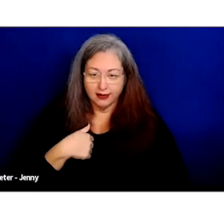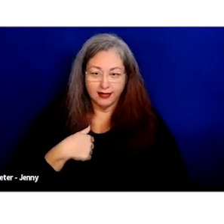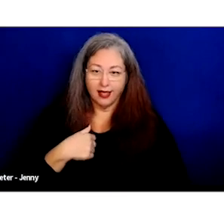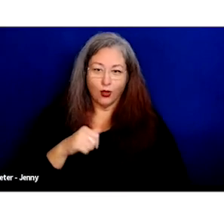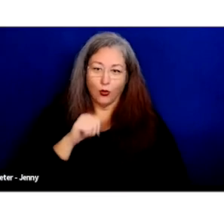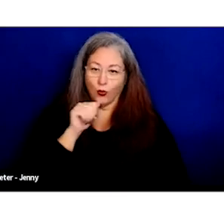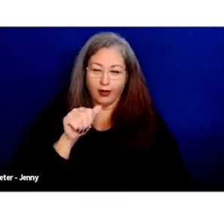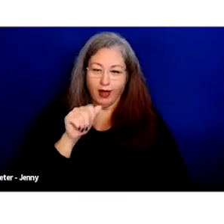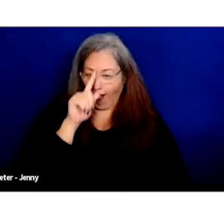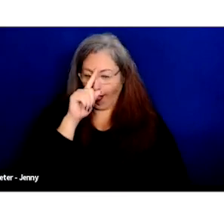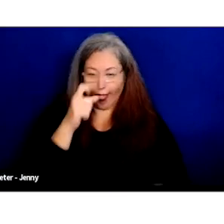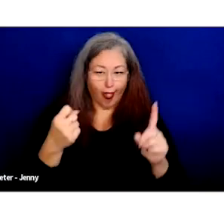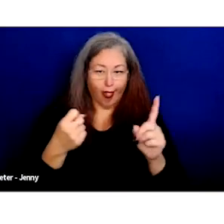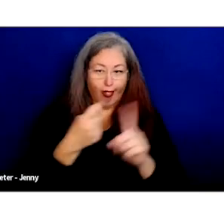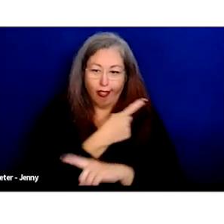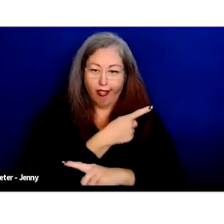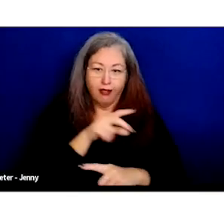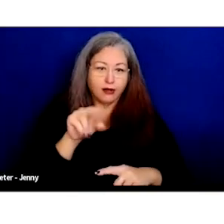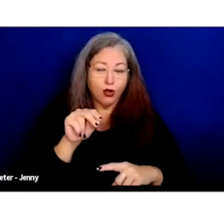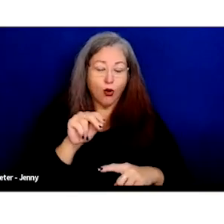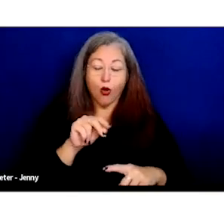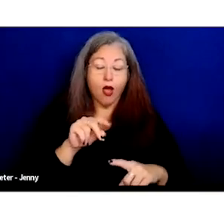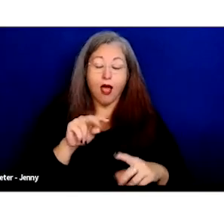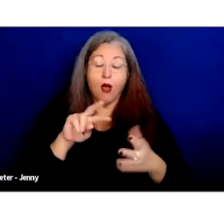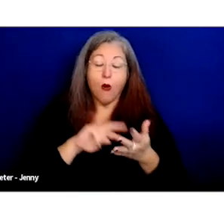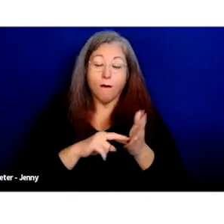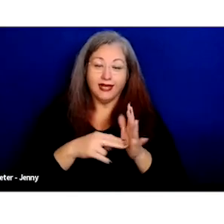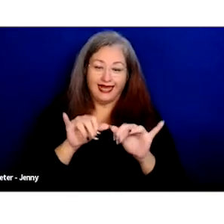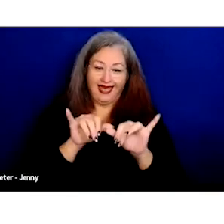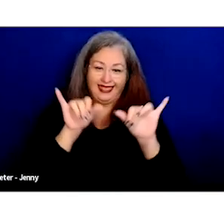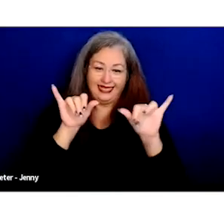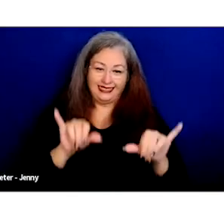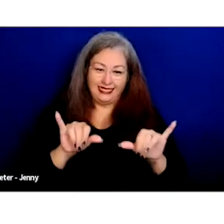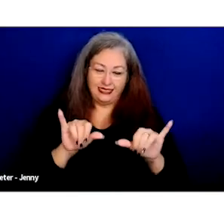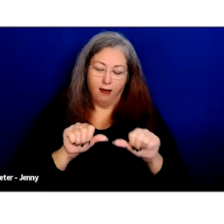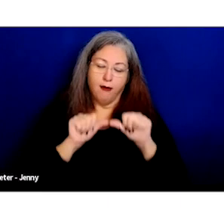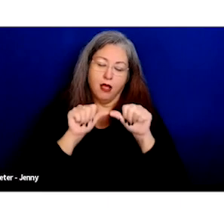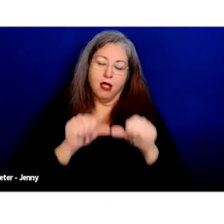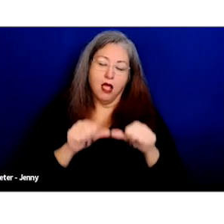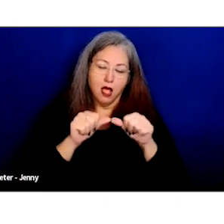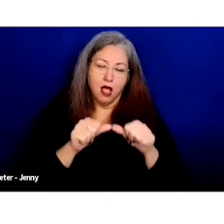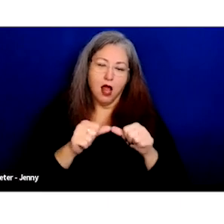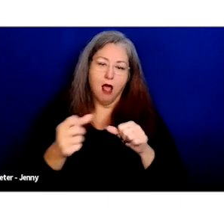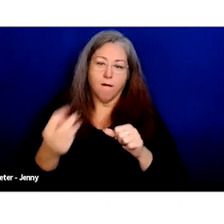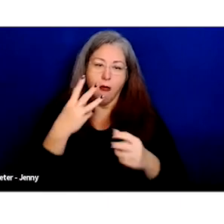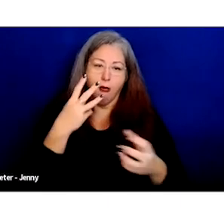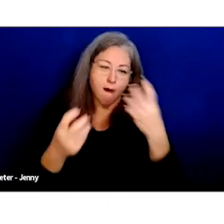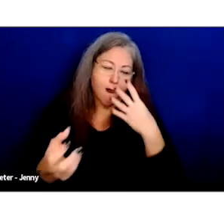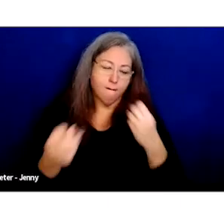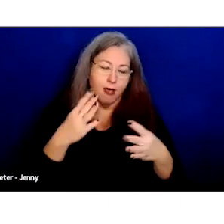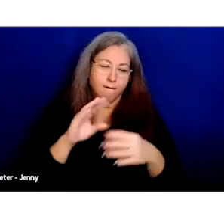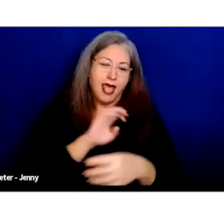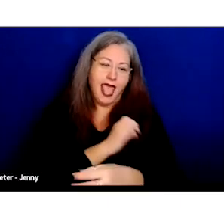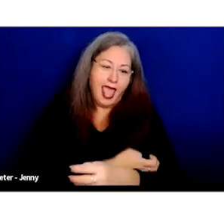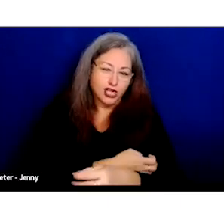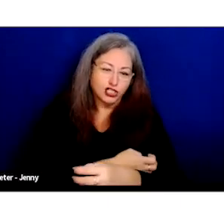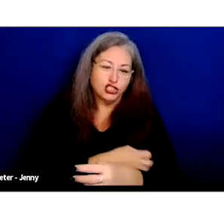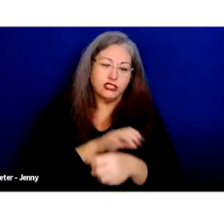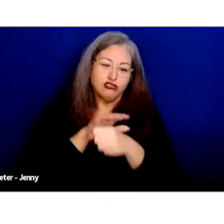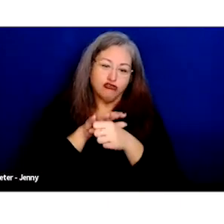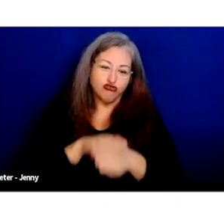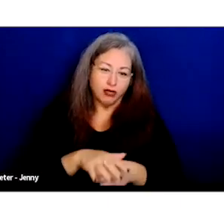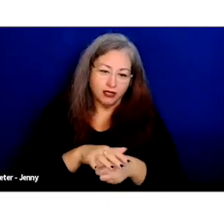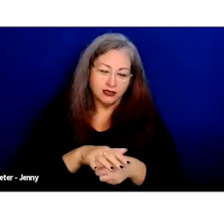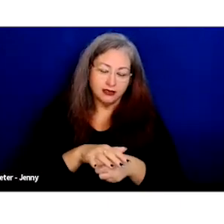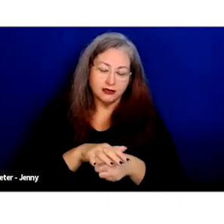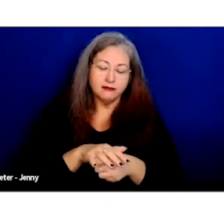bugging. Our systems are constantly being inundated by energy and stress.